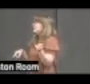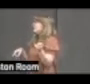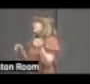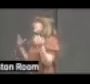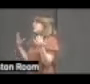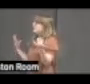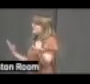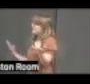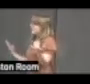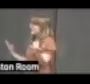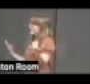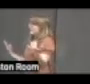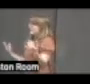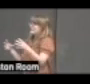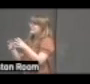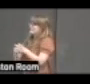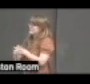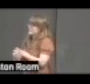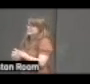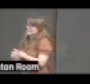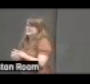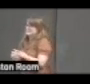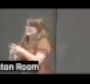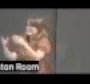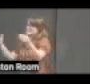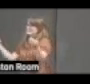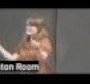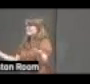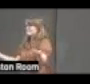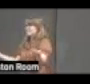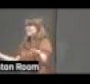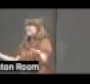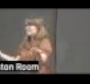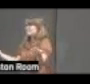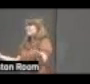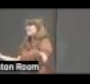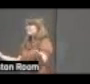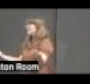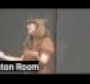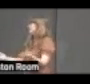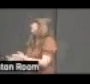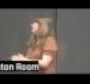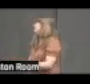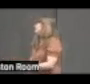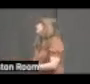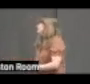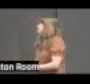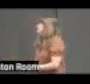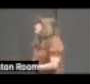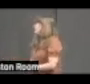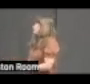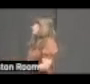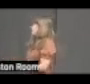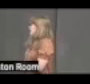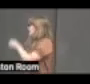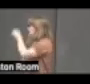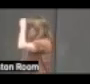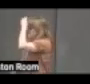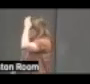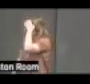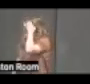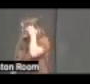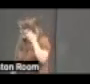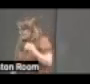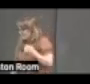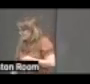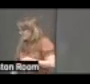So if we're breeding a lot and only 6% of them will actually stay alive for more than 10 years, we're actually not going to be